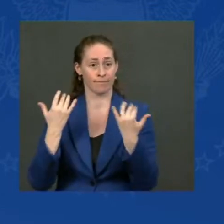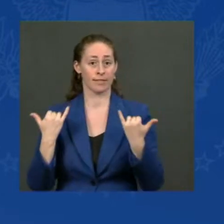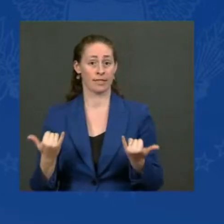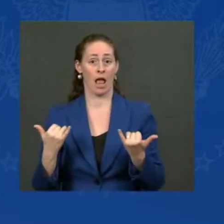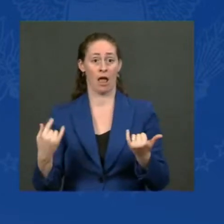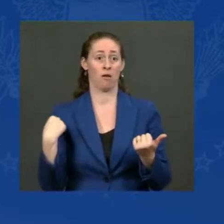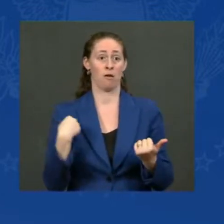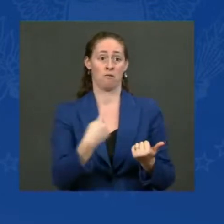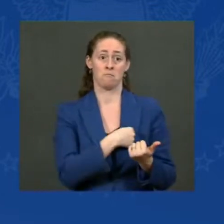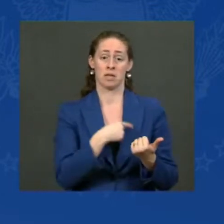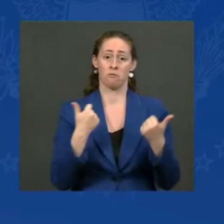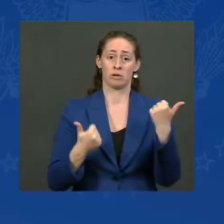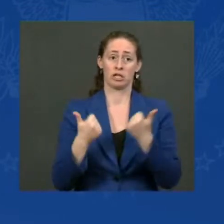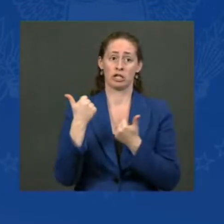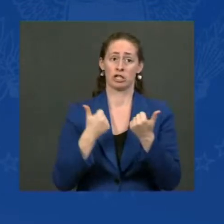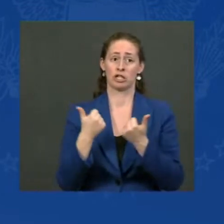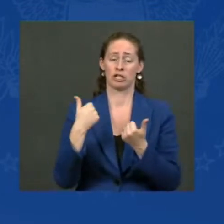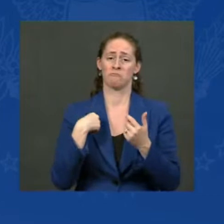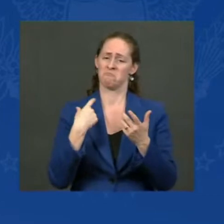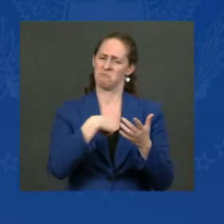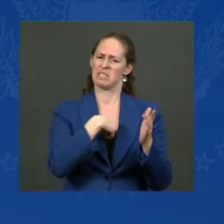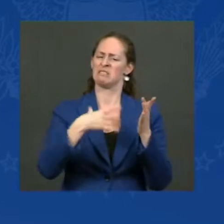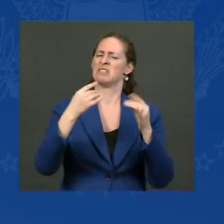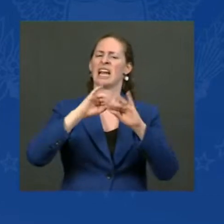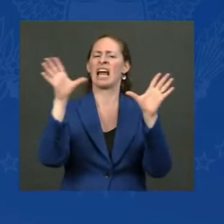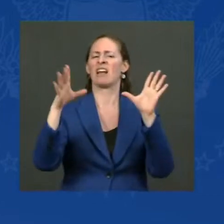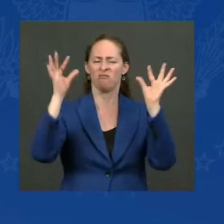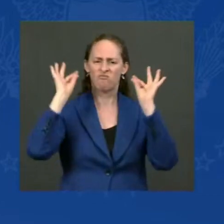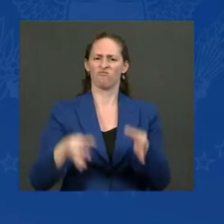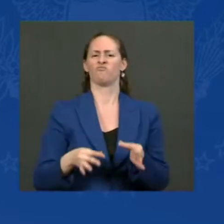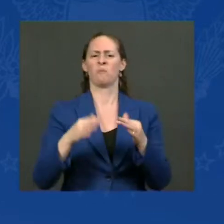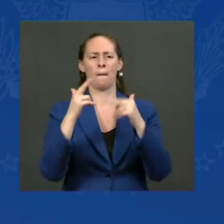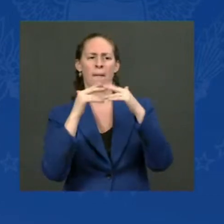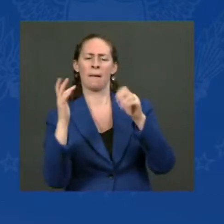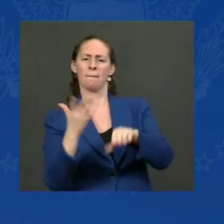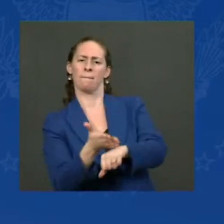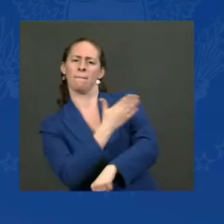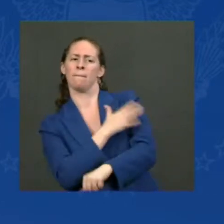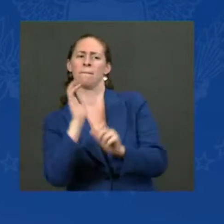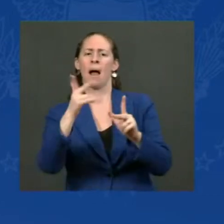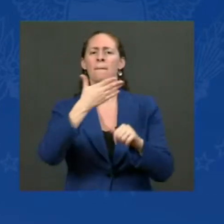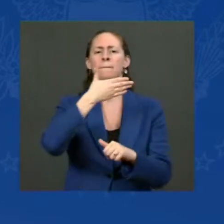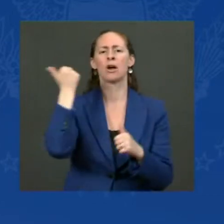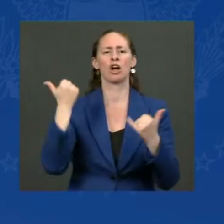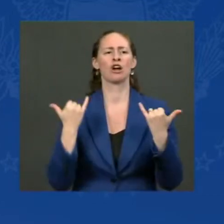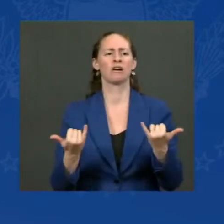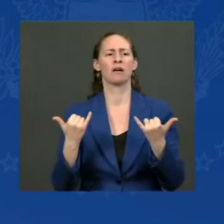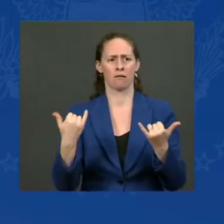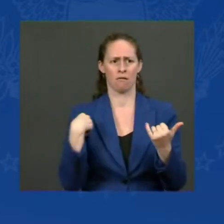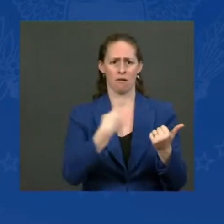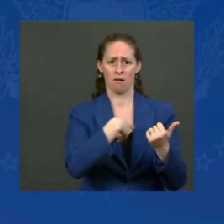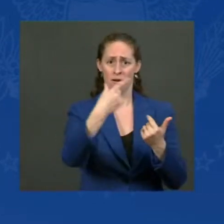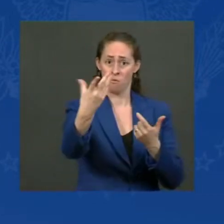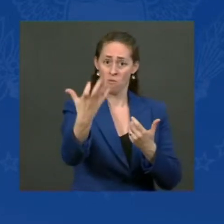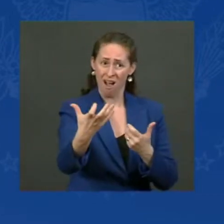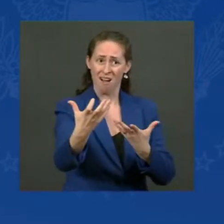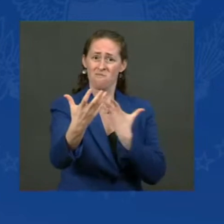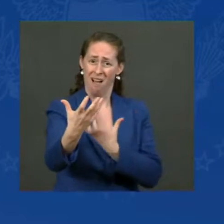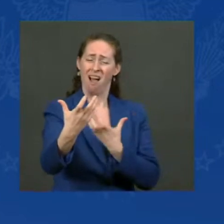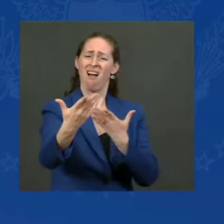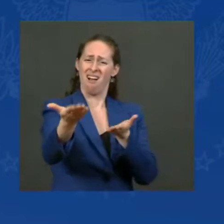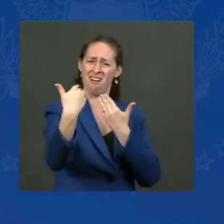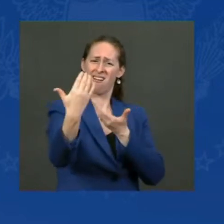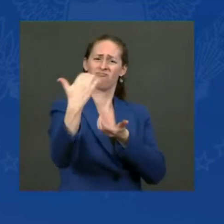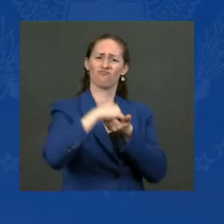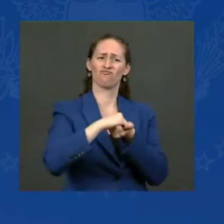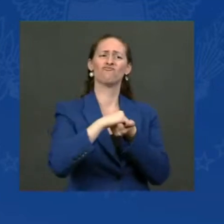to build a better future. We, you and I, we have the will and capacity to make it better.